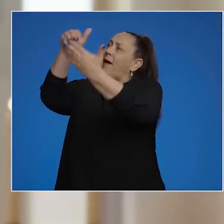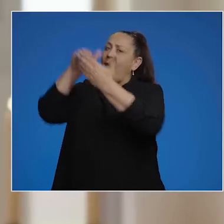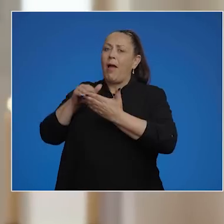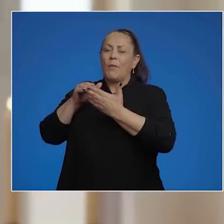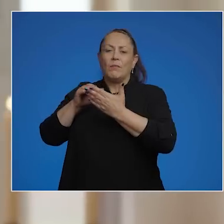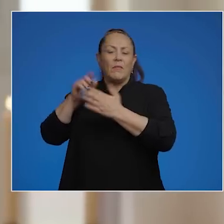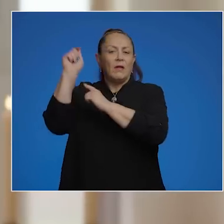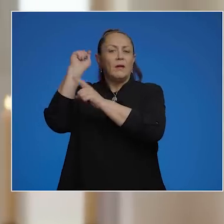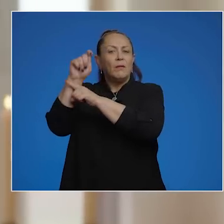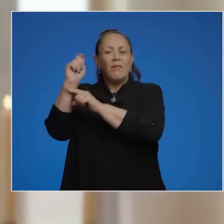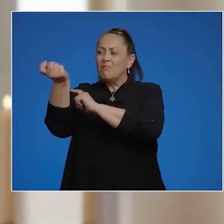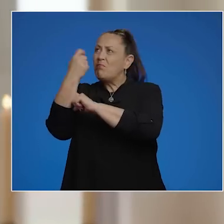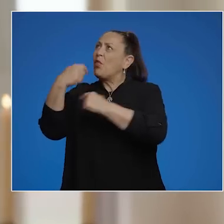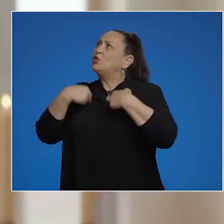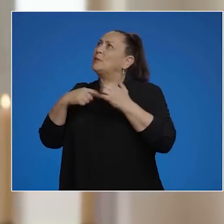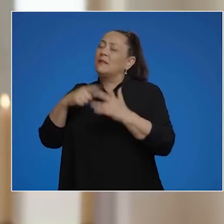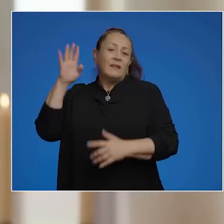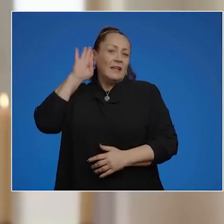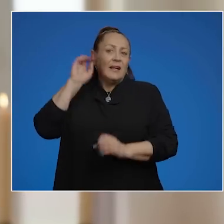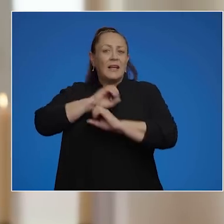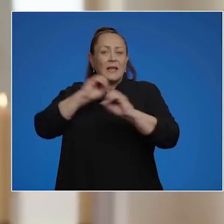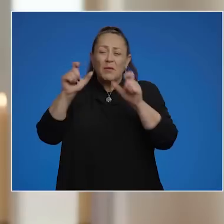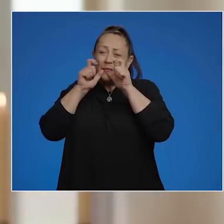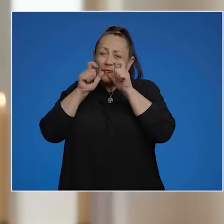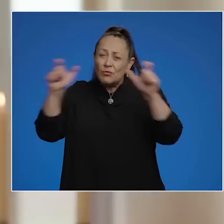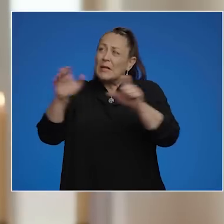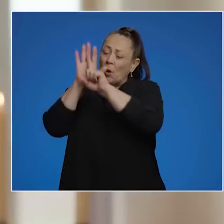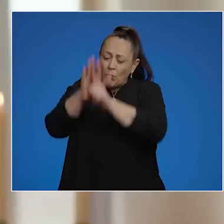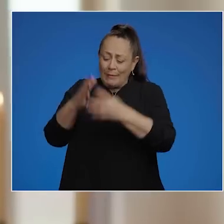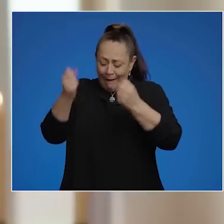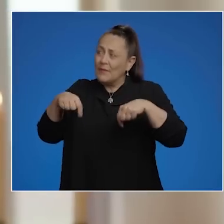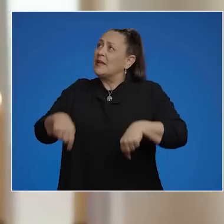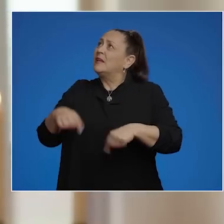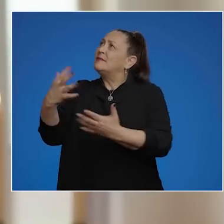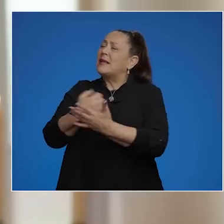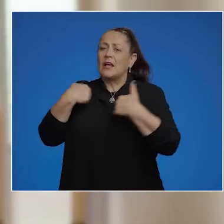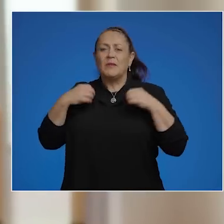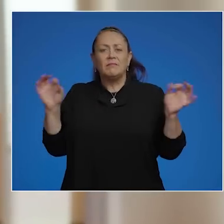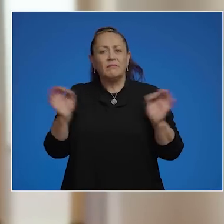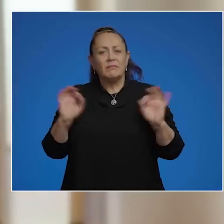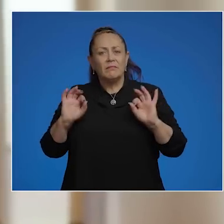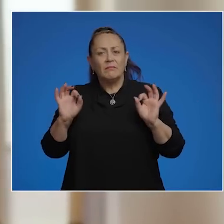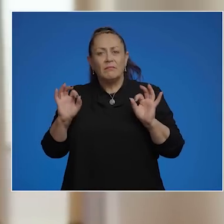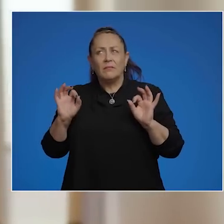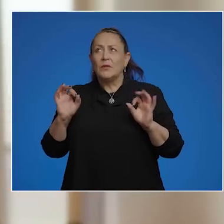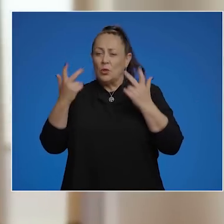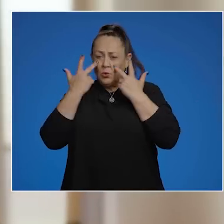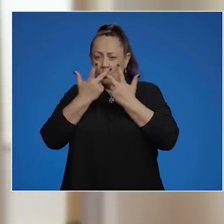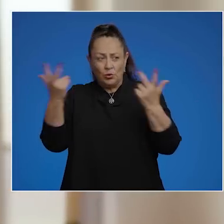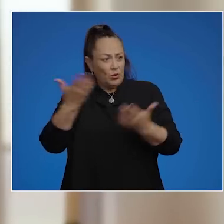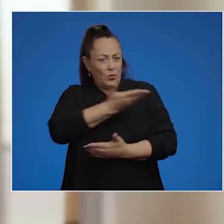To cry oppression in your ear, and you will not save. Why do you set injustice before me?